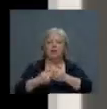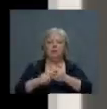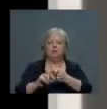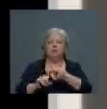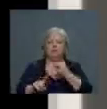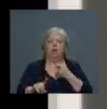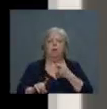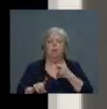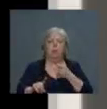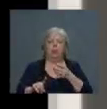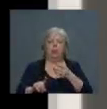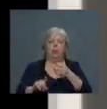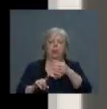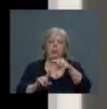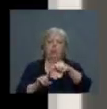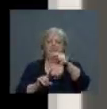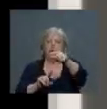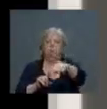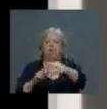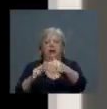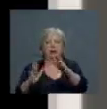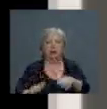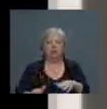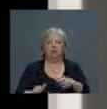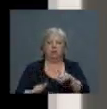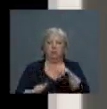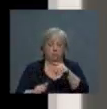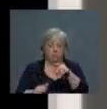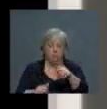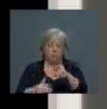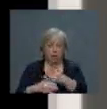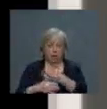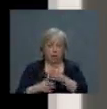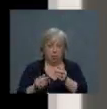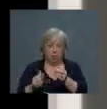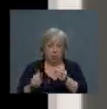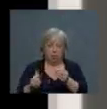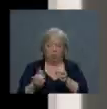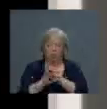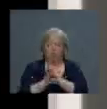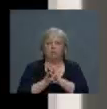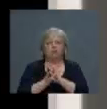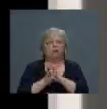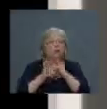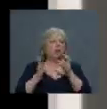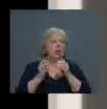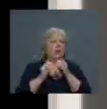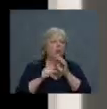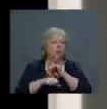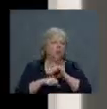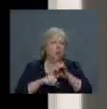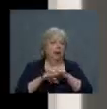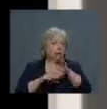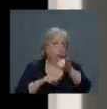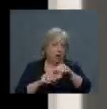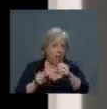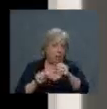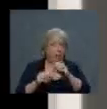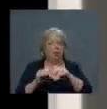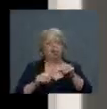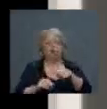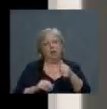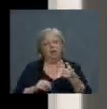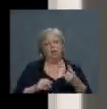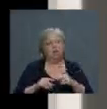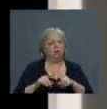down? I'm not really sure. Do they share property? There's a lot more space, I believe, on that property than the one over on the other side,